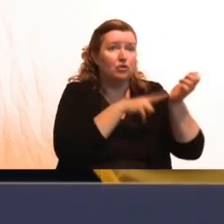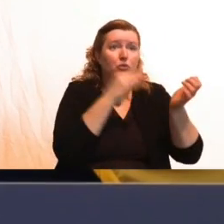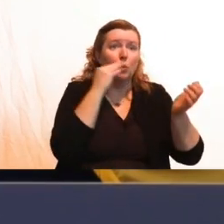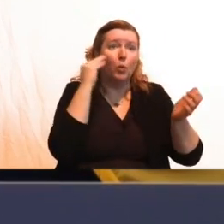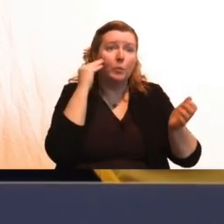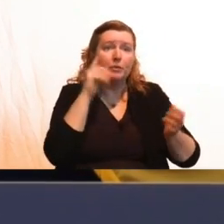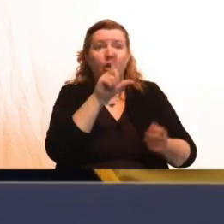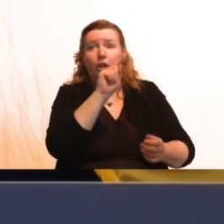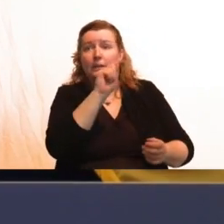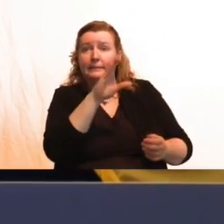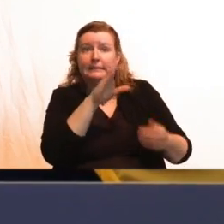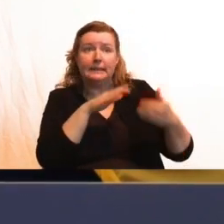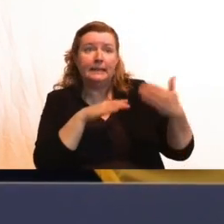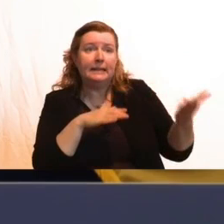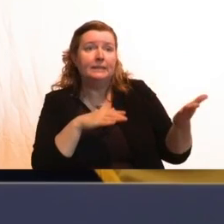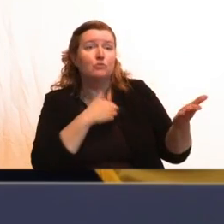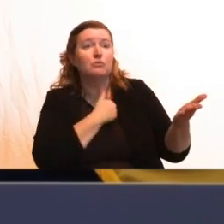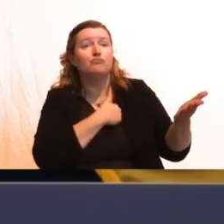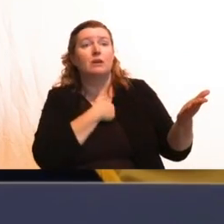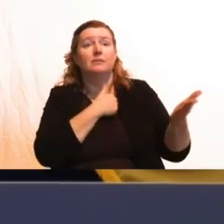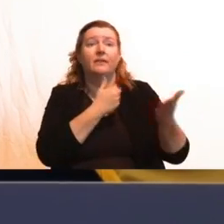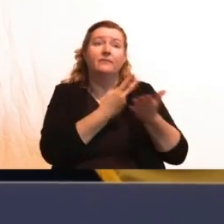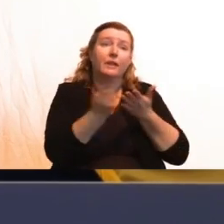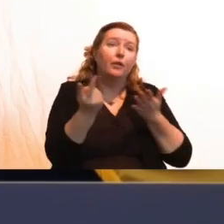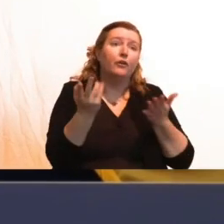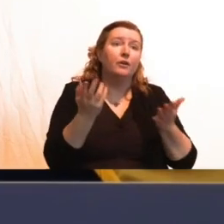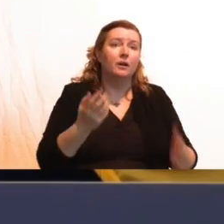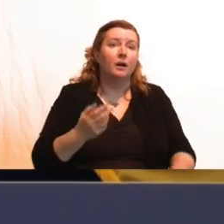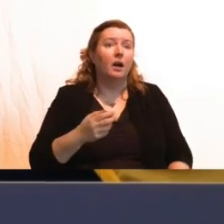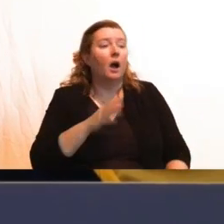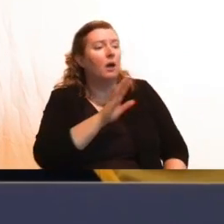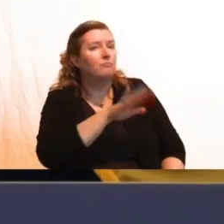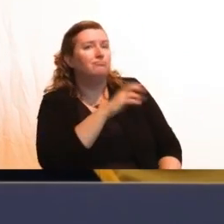you. Ruth, we're good there.